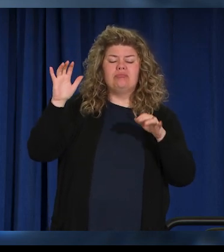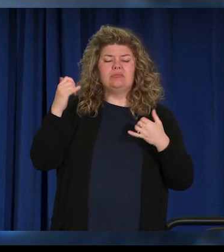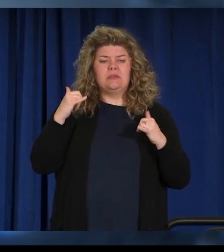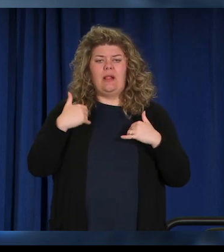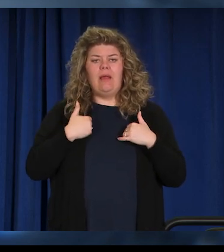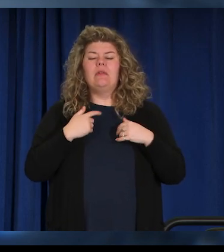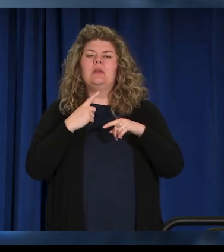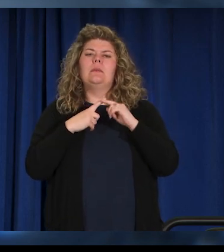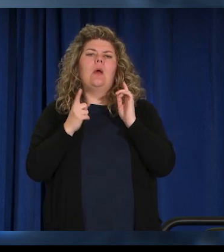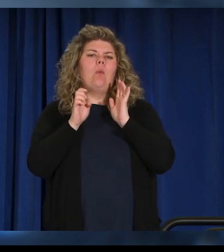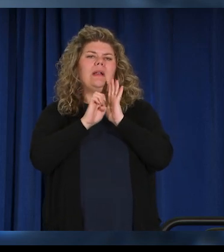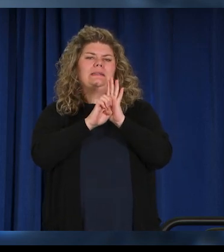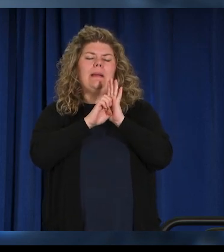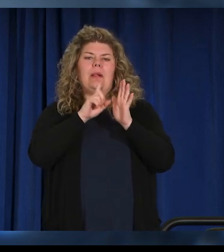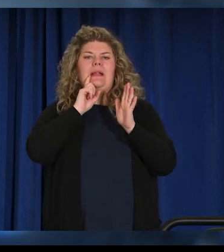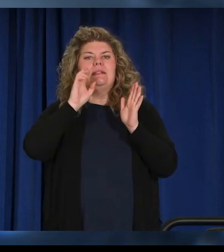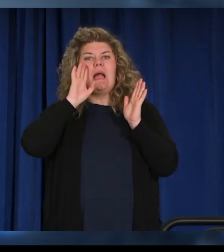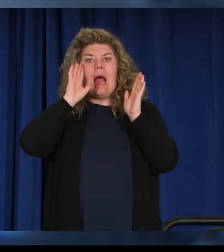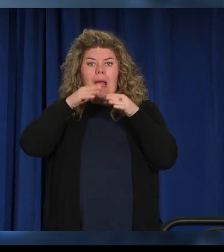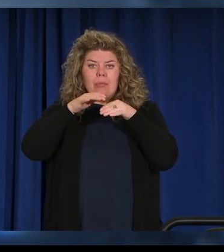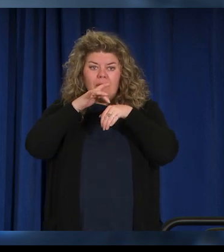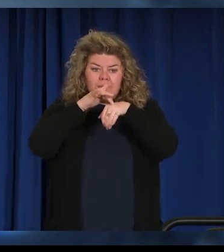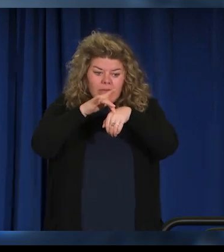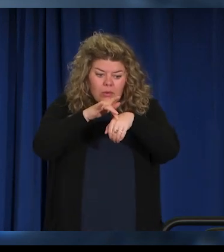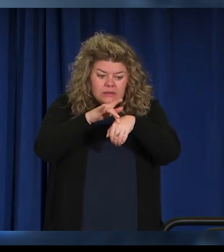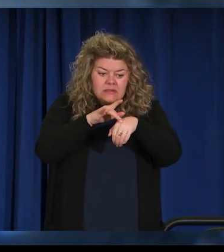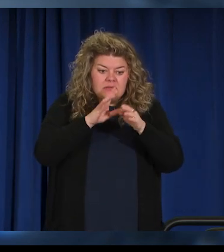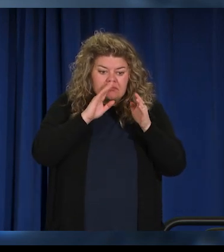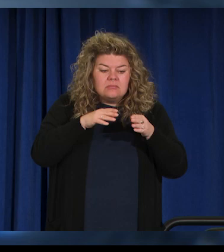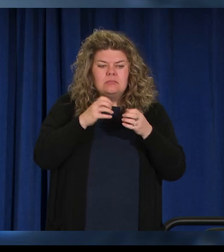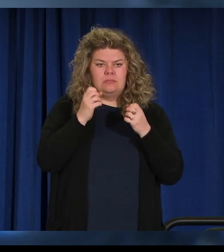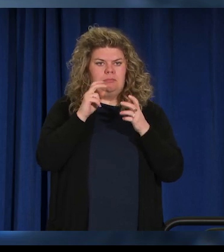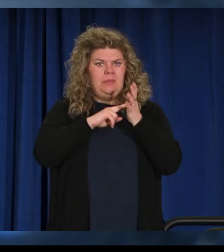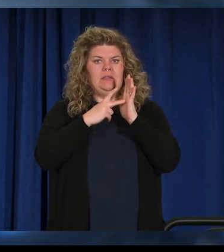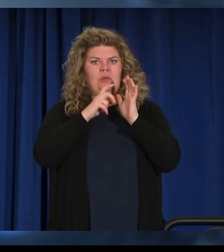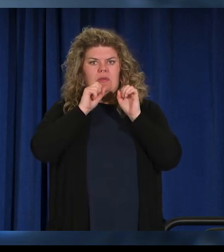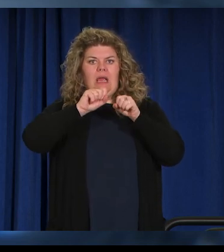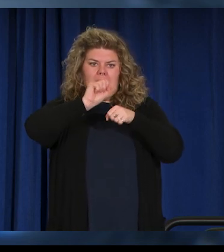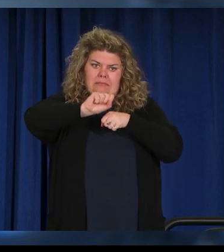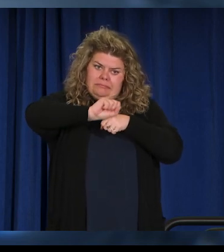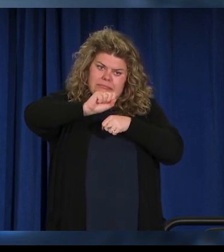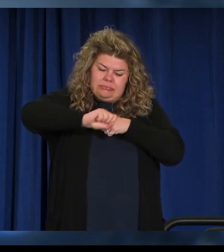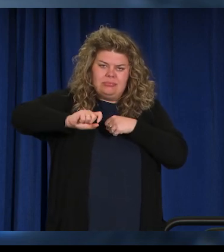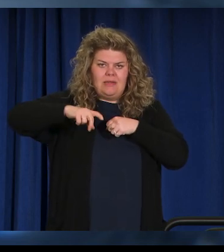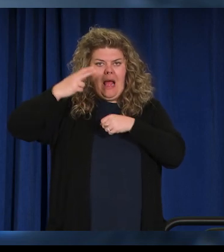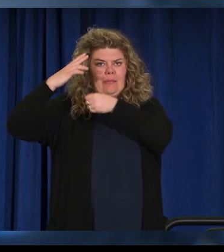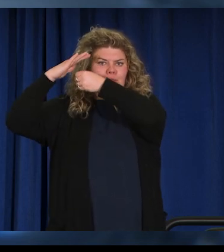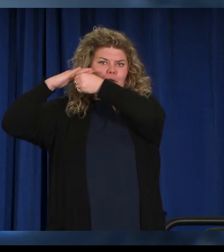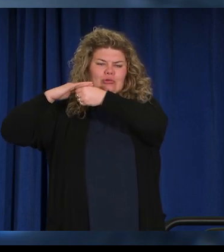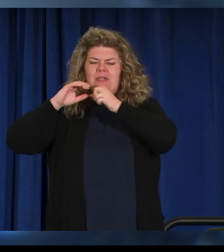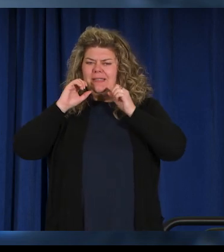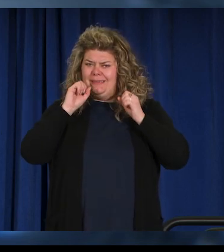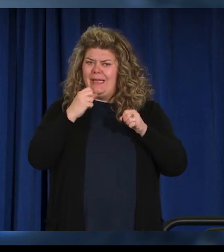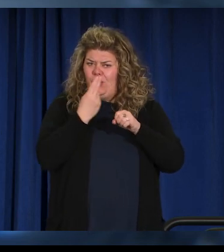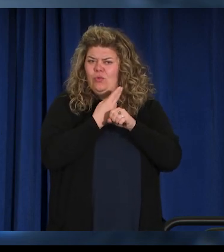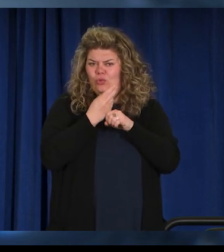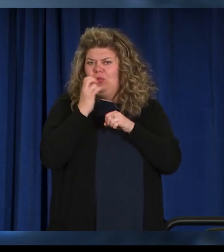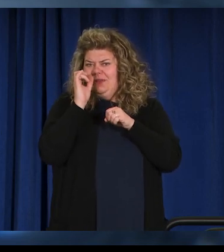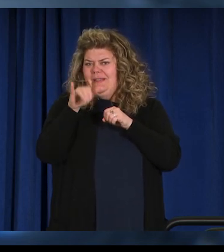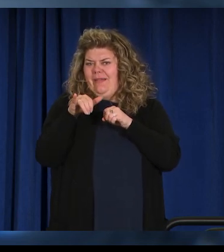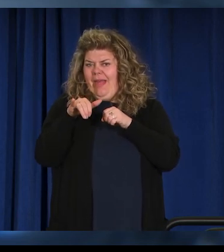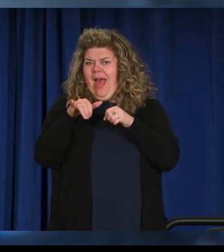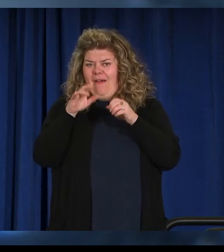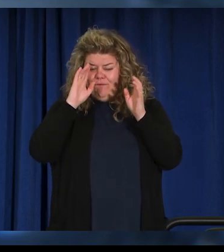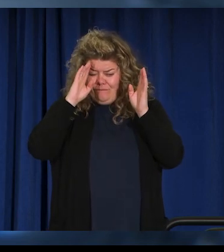an example is hyperfocus allows people to get a lot done in a short amount of time under a high amount of pressure. And being attuned to